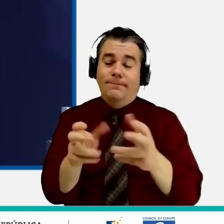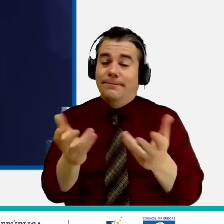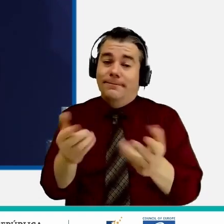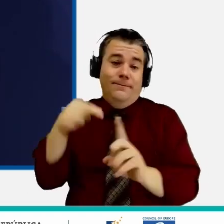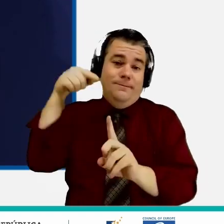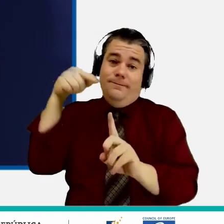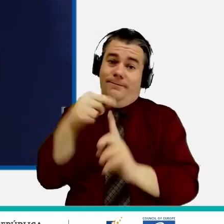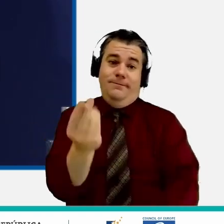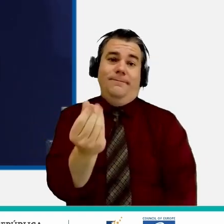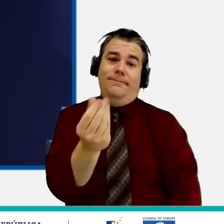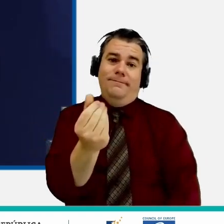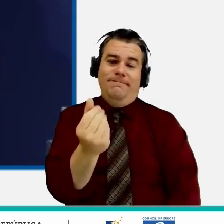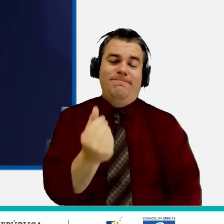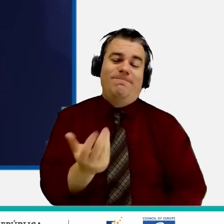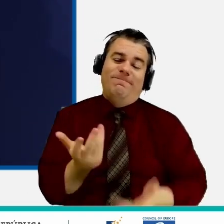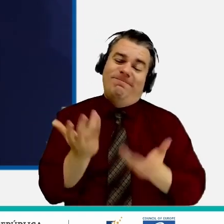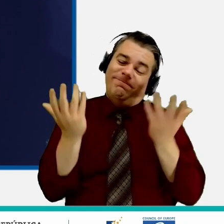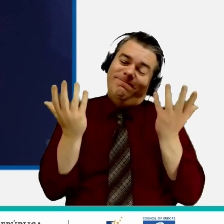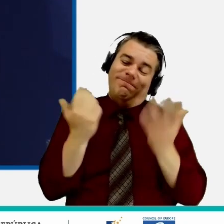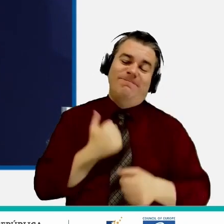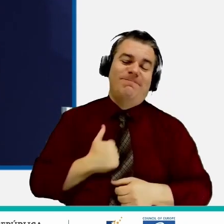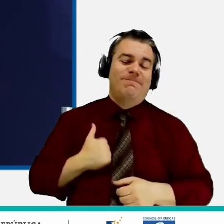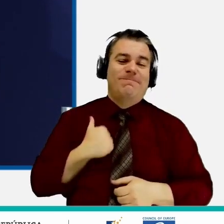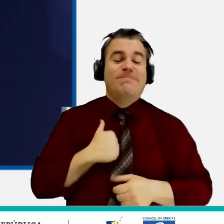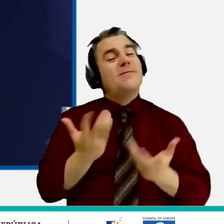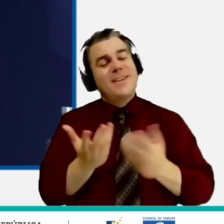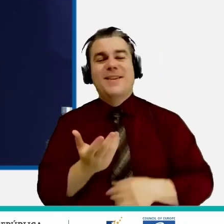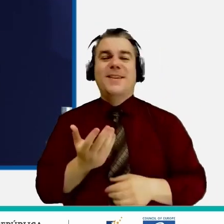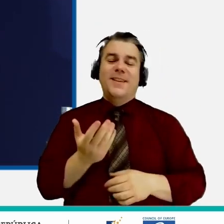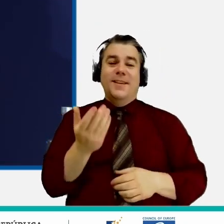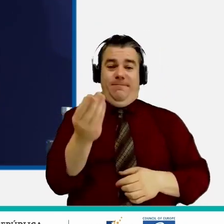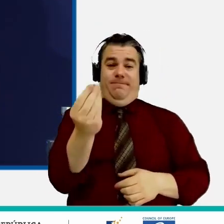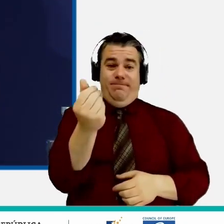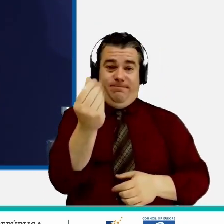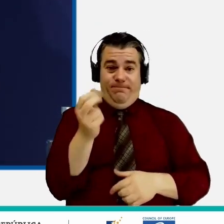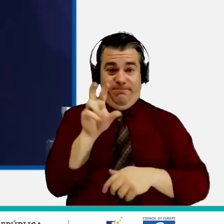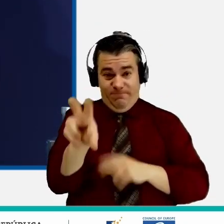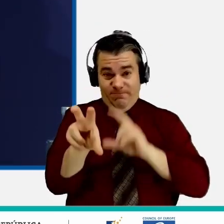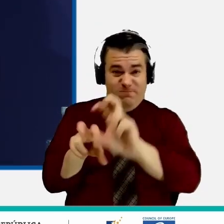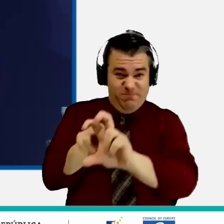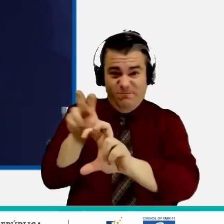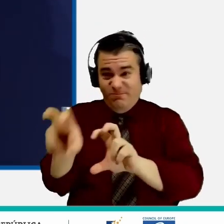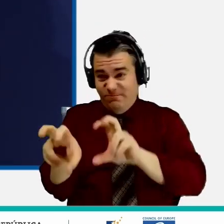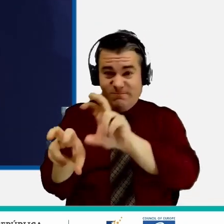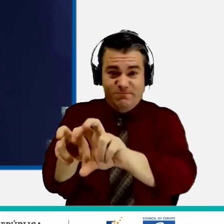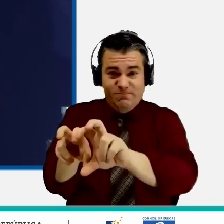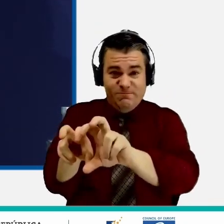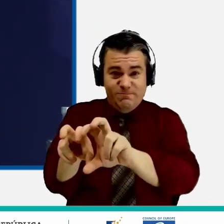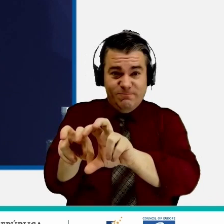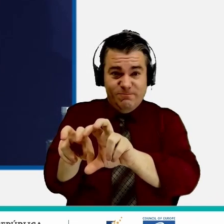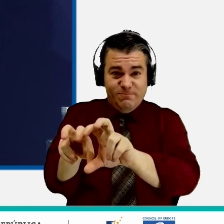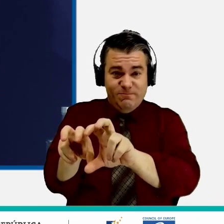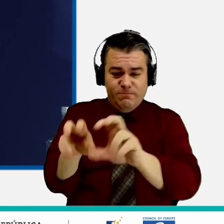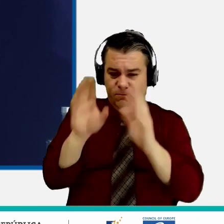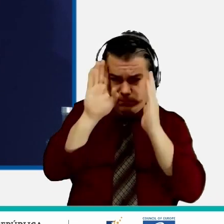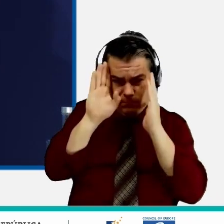Still, unfortunately. But really, investments are something we should turn our head towards. And one